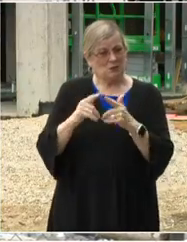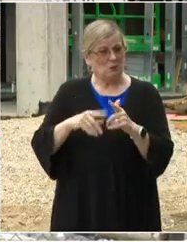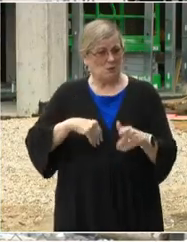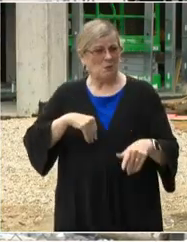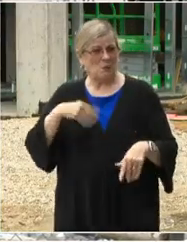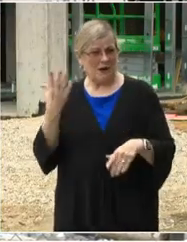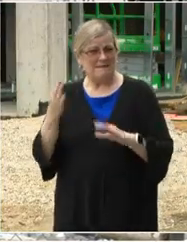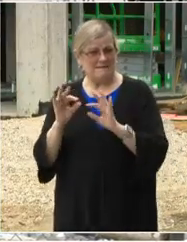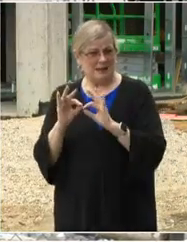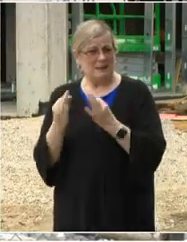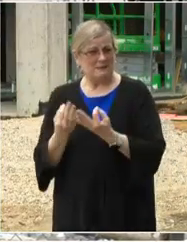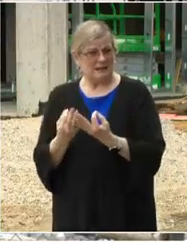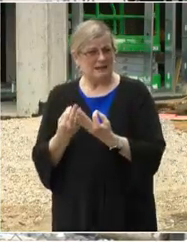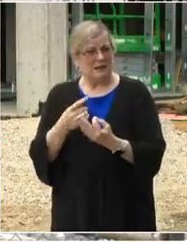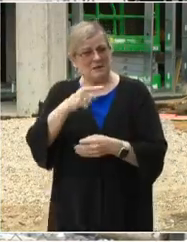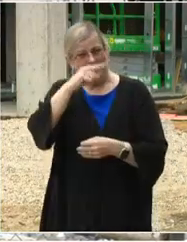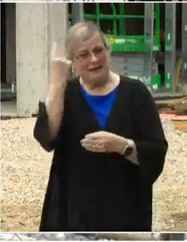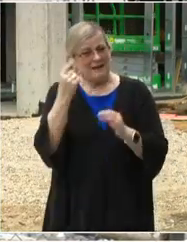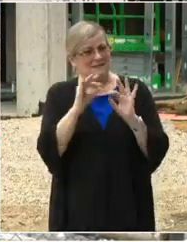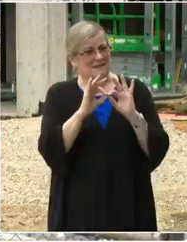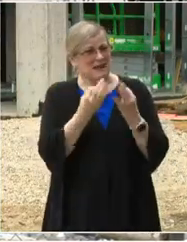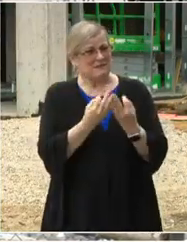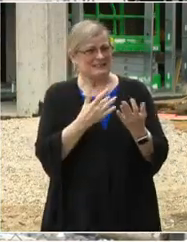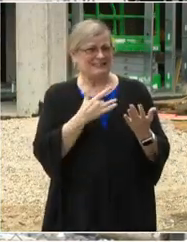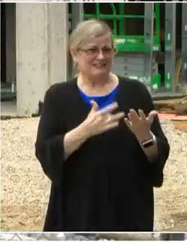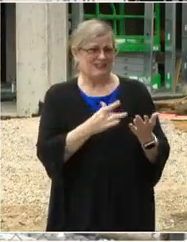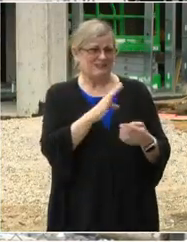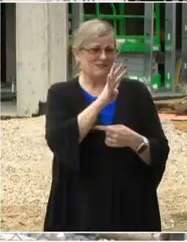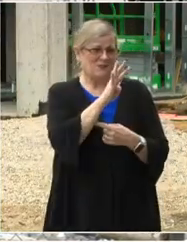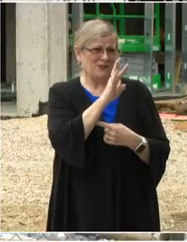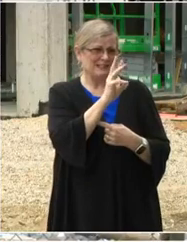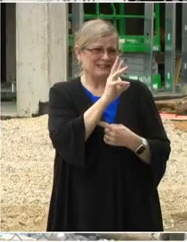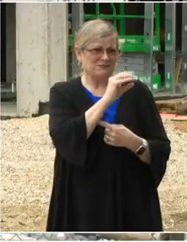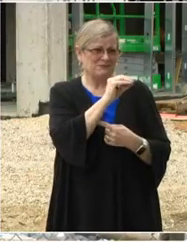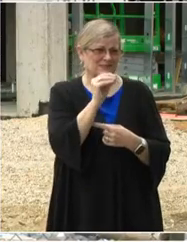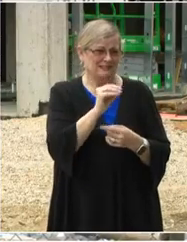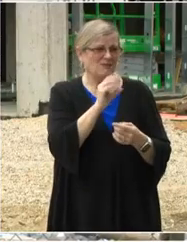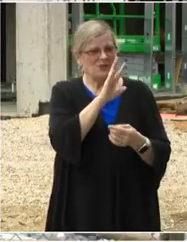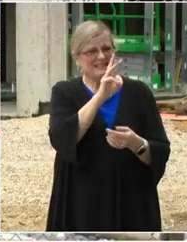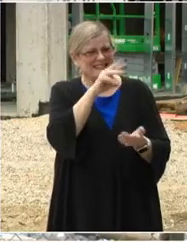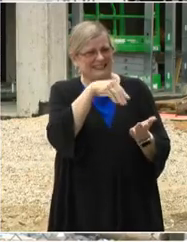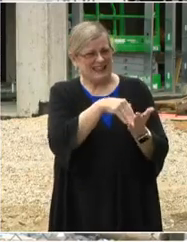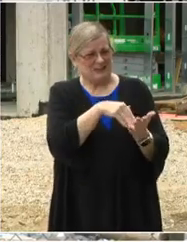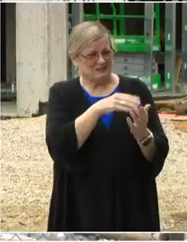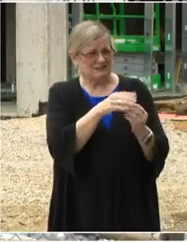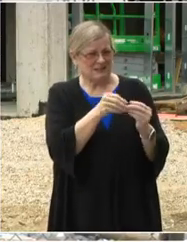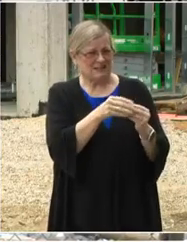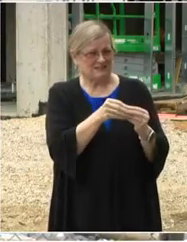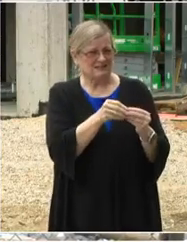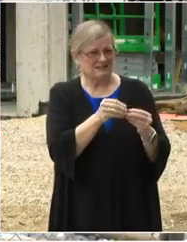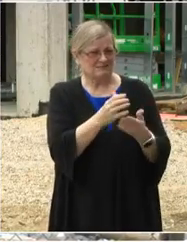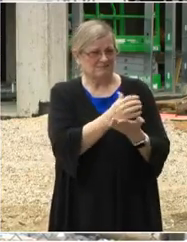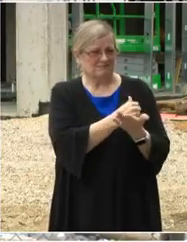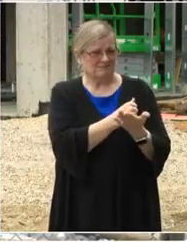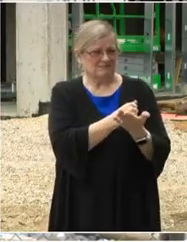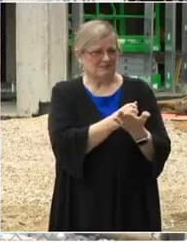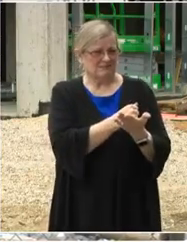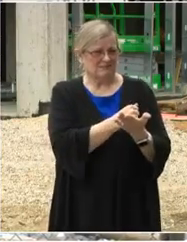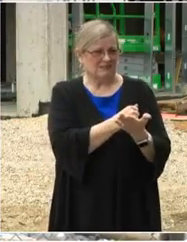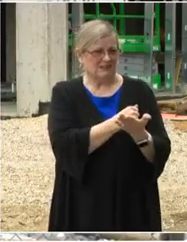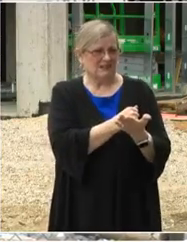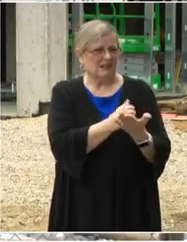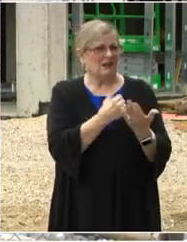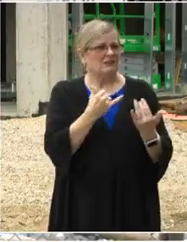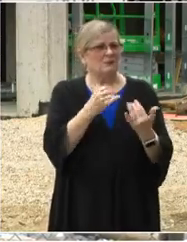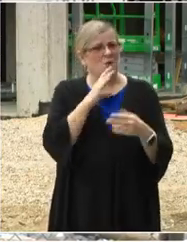families in the district, average median income is $46K, right? $46,000, a significant difference. And so when we talk about affordable